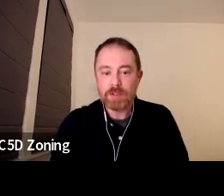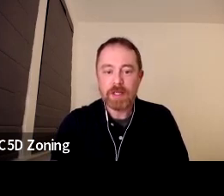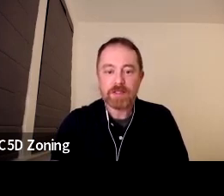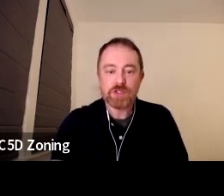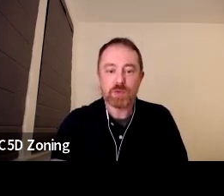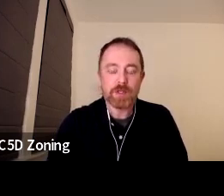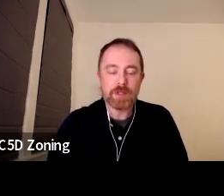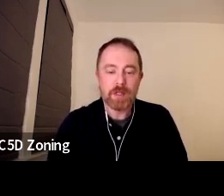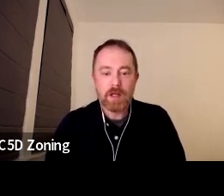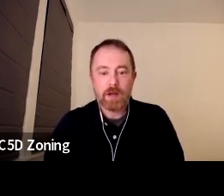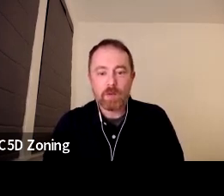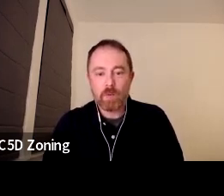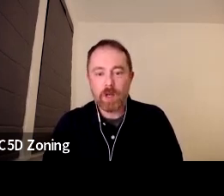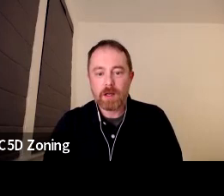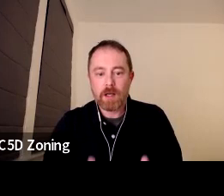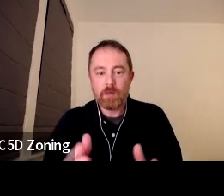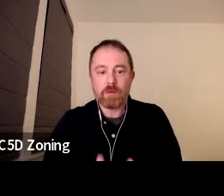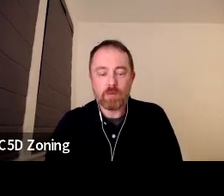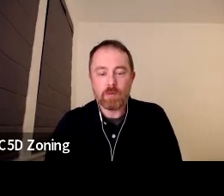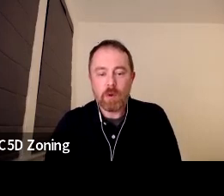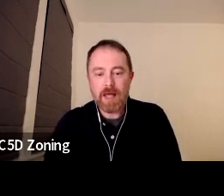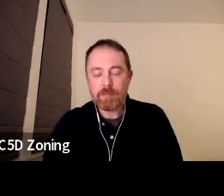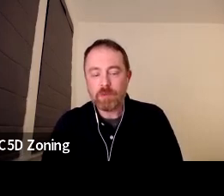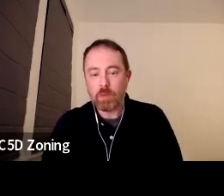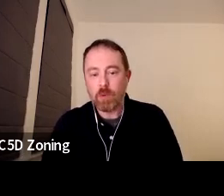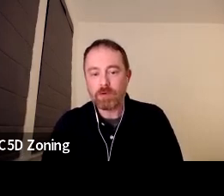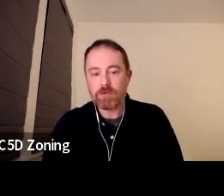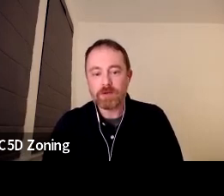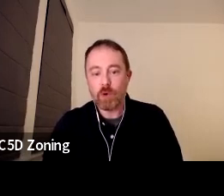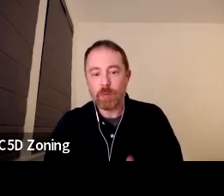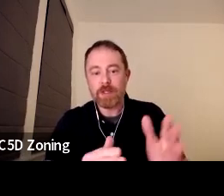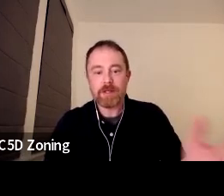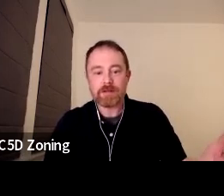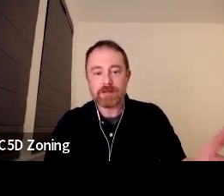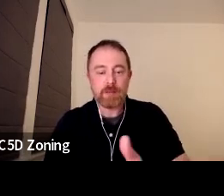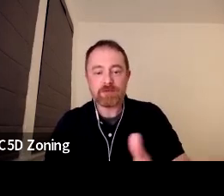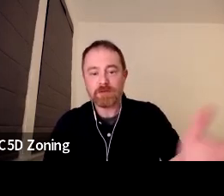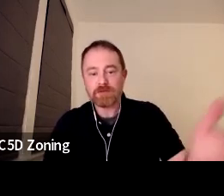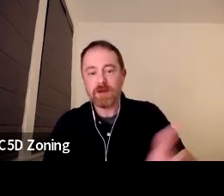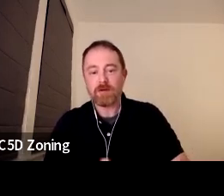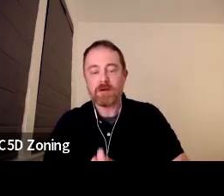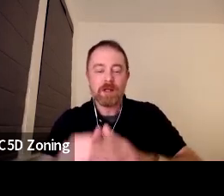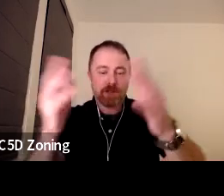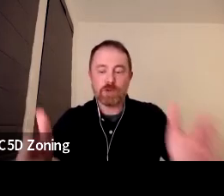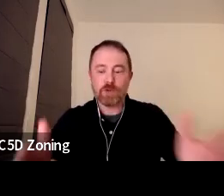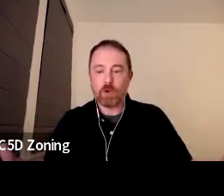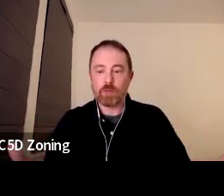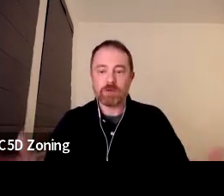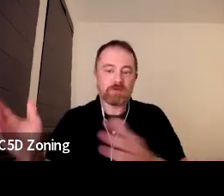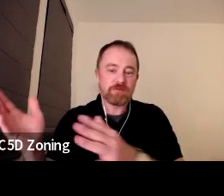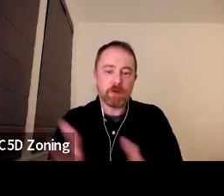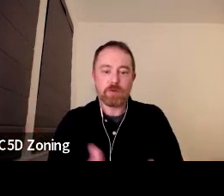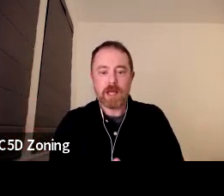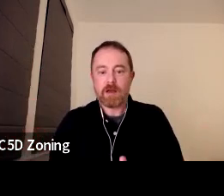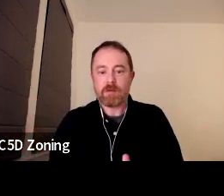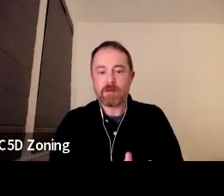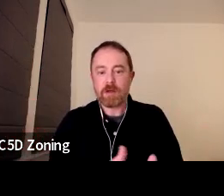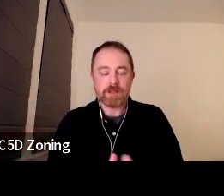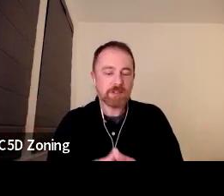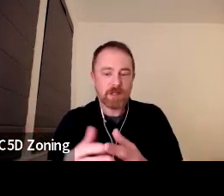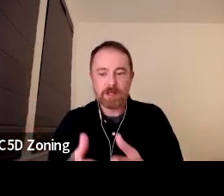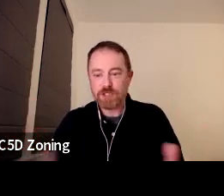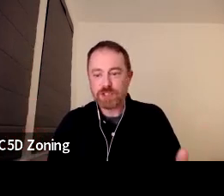new building and the adjoining? What will happen with water there? Normally that the neighbor's house there, the water would just flow